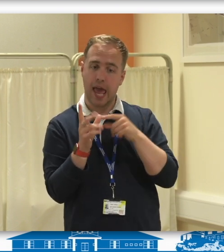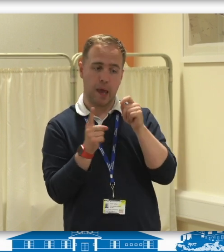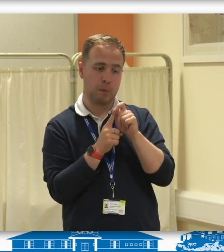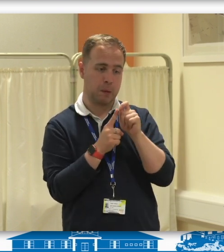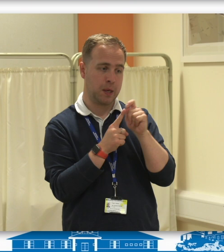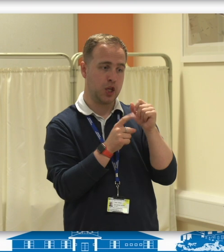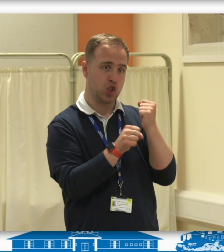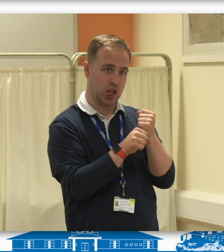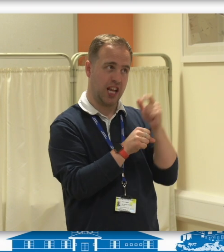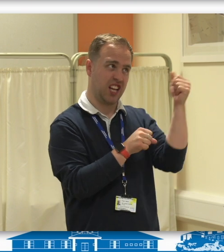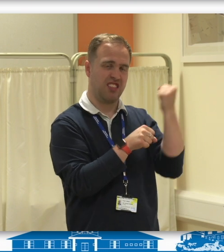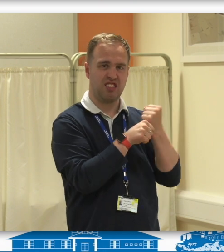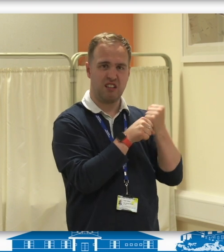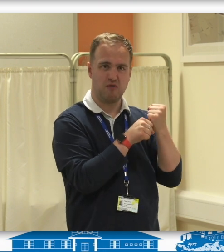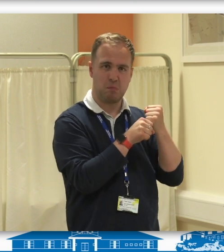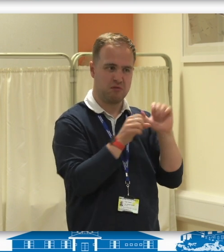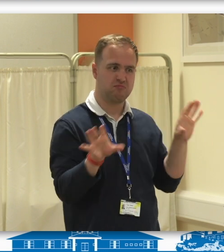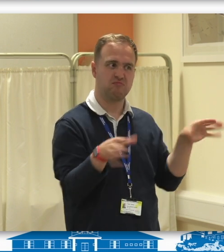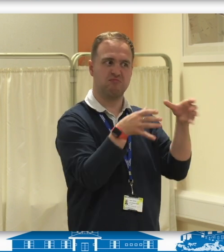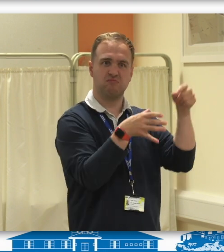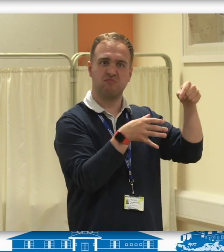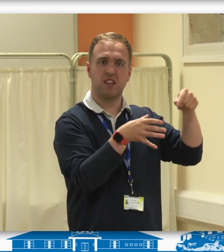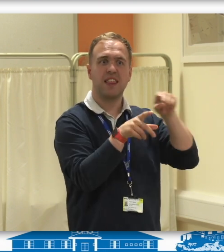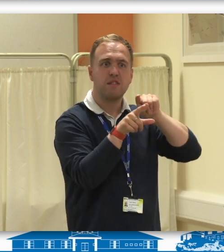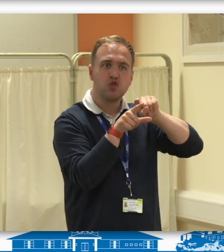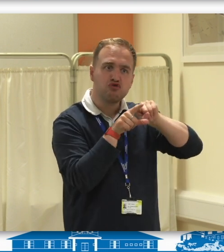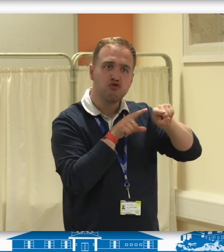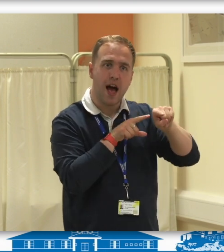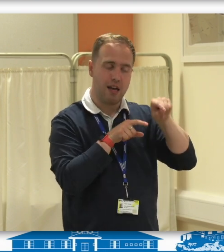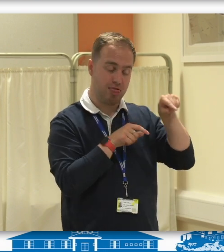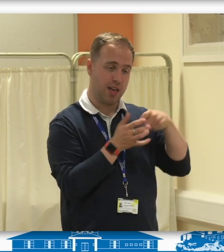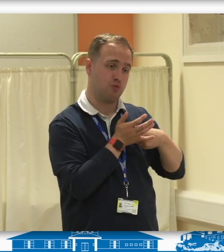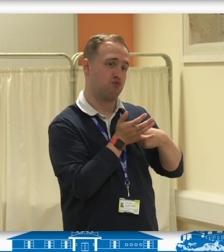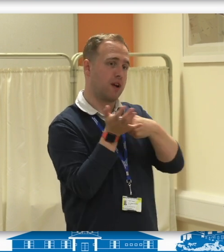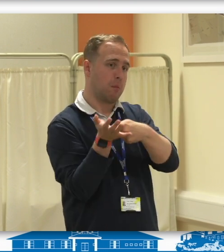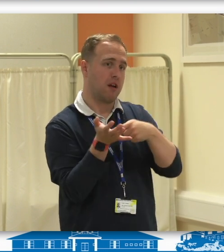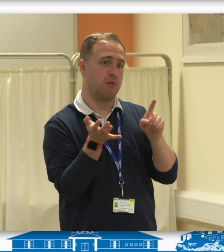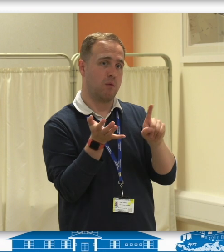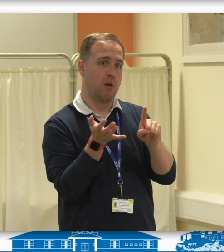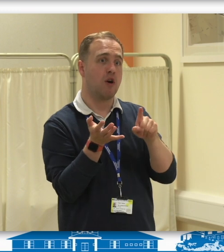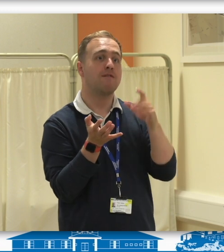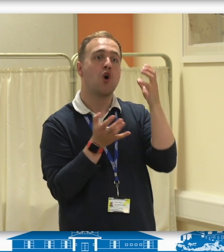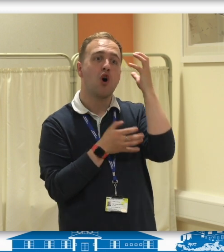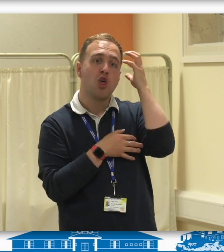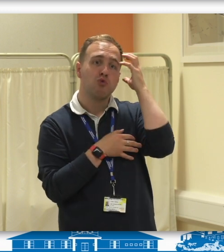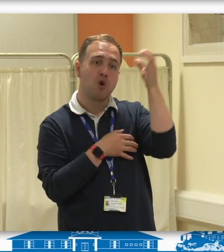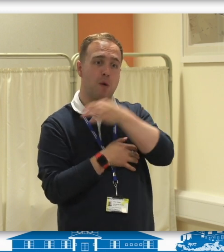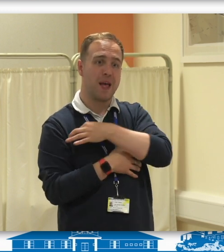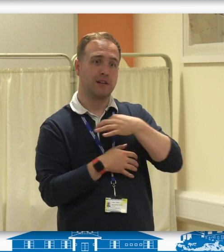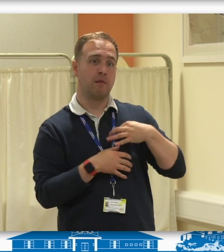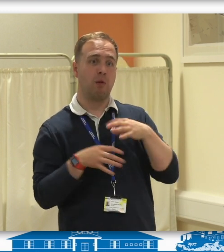the government party, did try, it's part of their recommendations for the Royal Medical Colleges